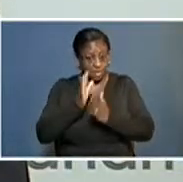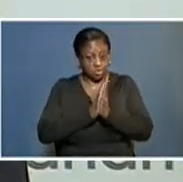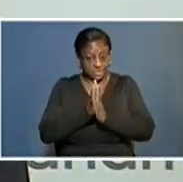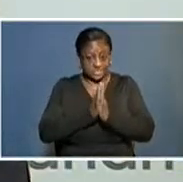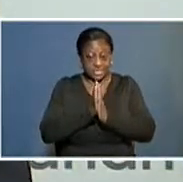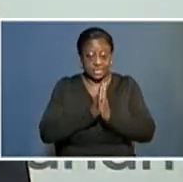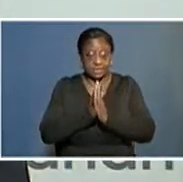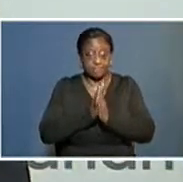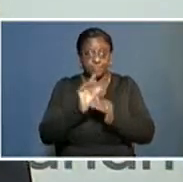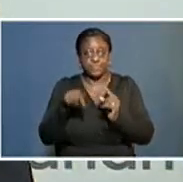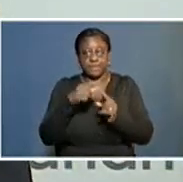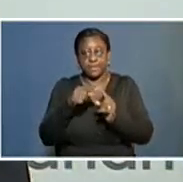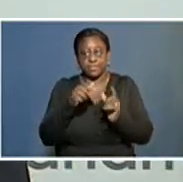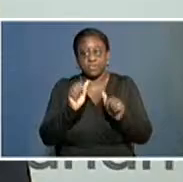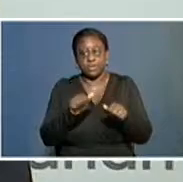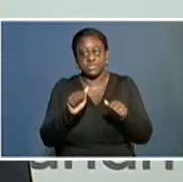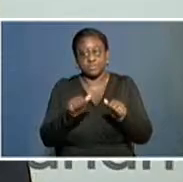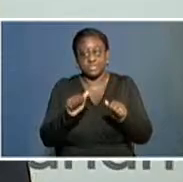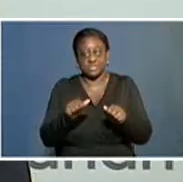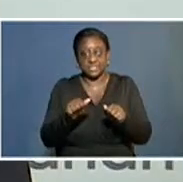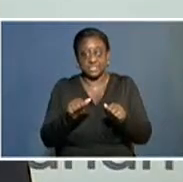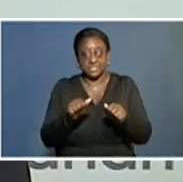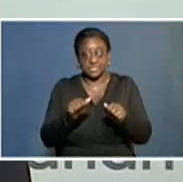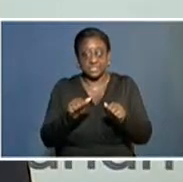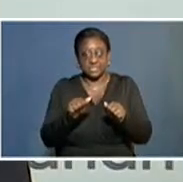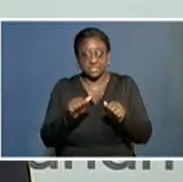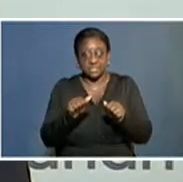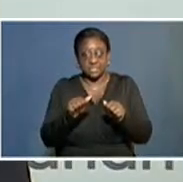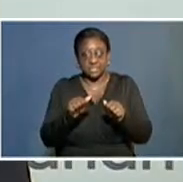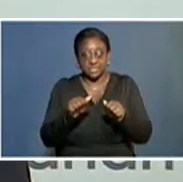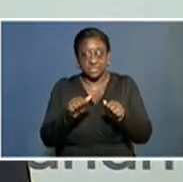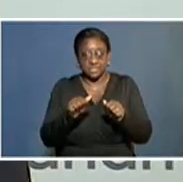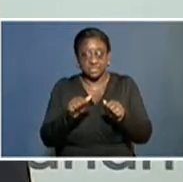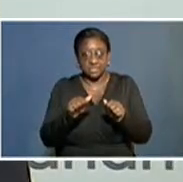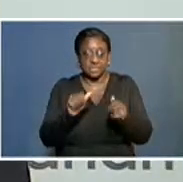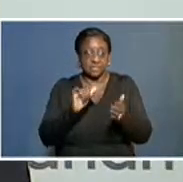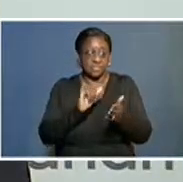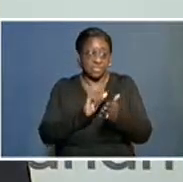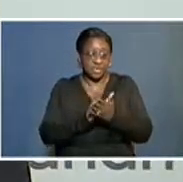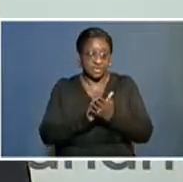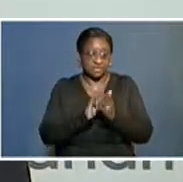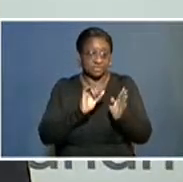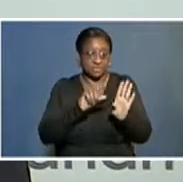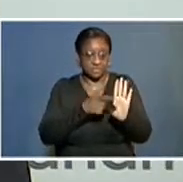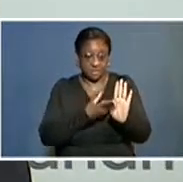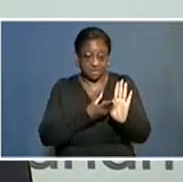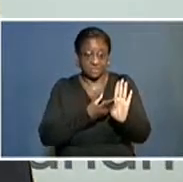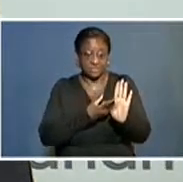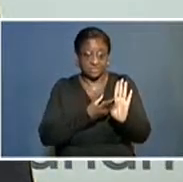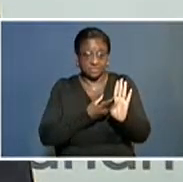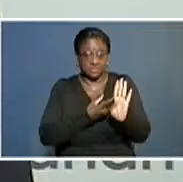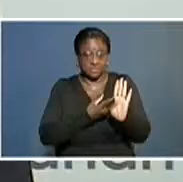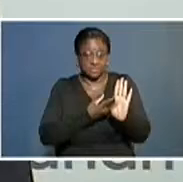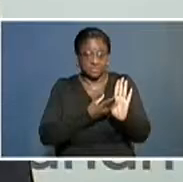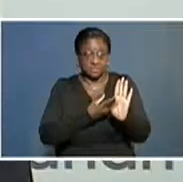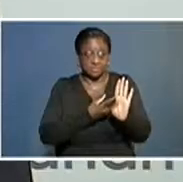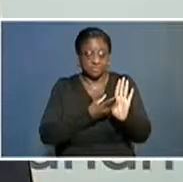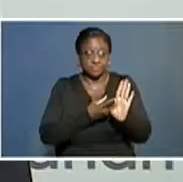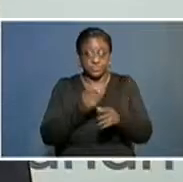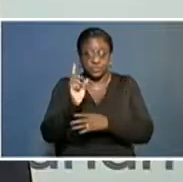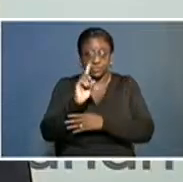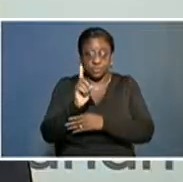the possibilities that we're seeing as it relates to the rebound in Bakers